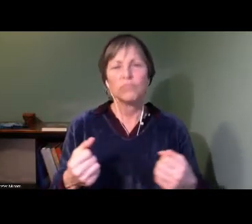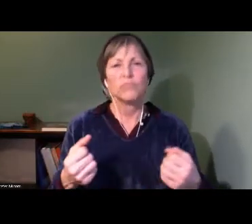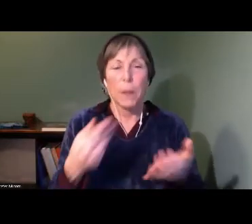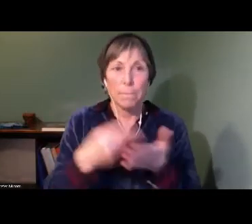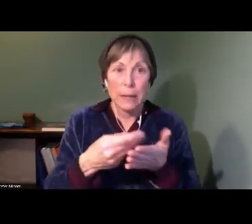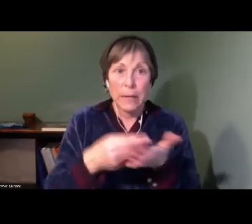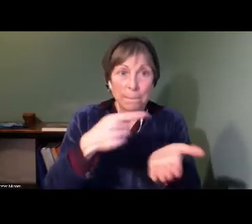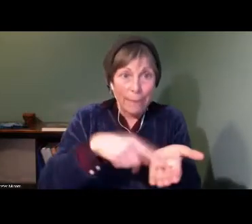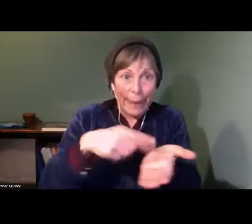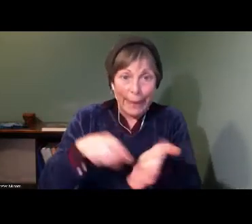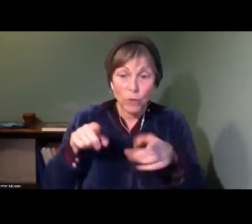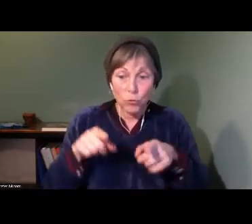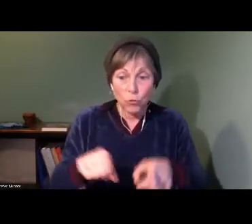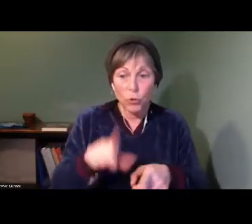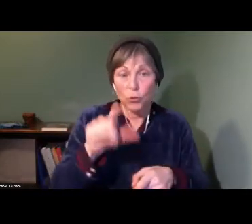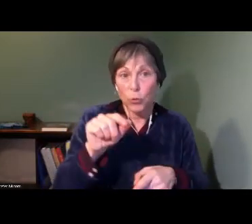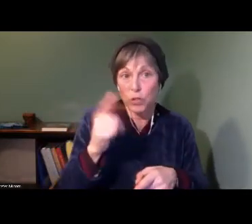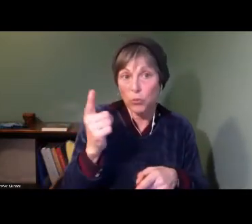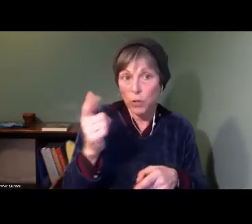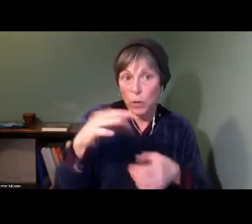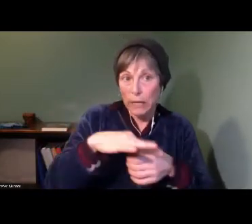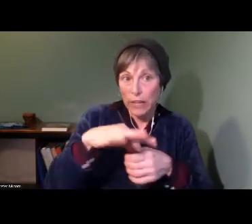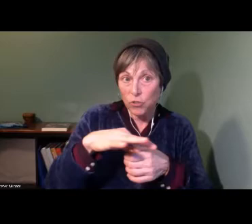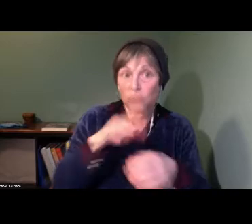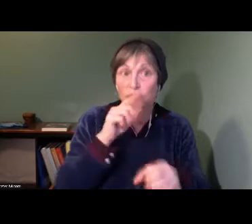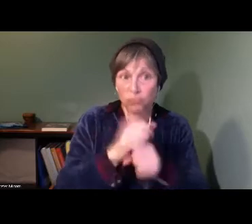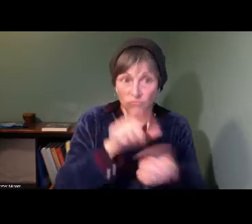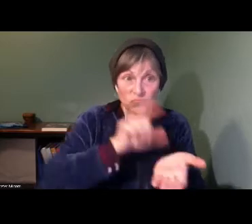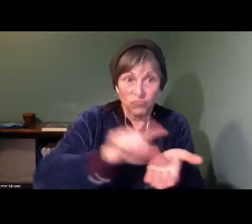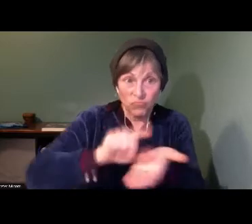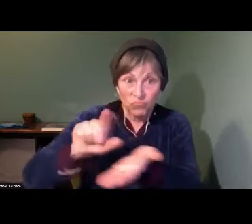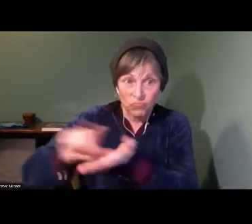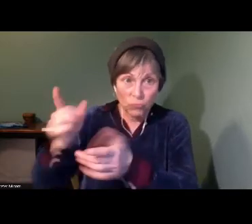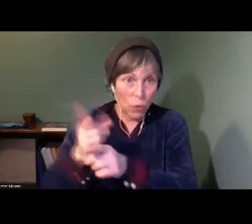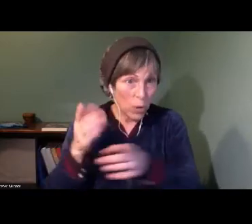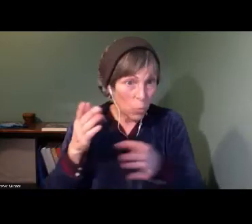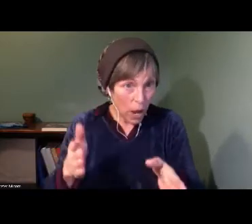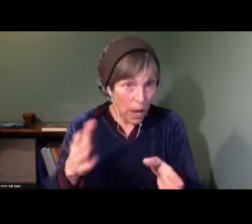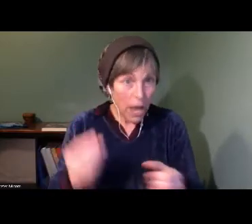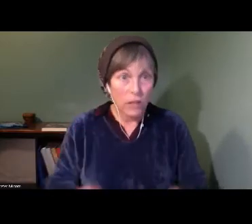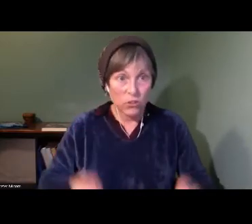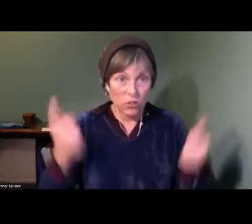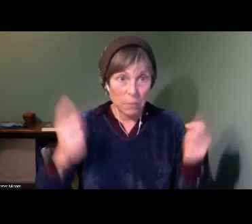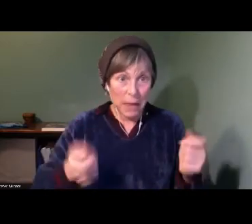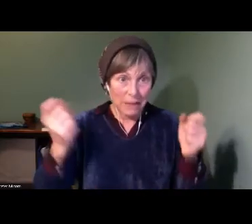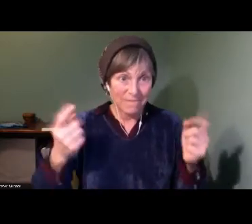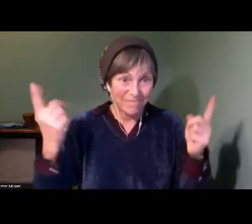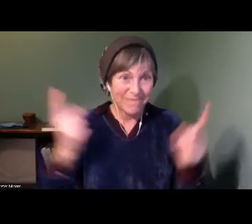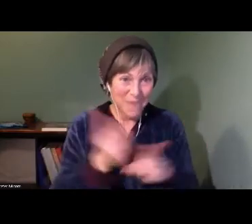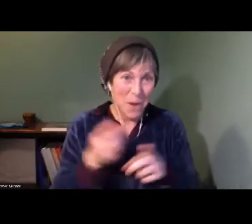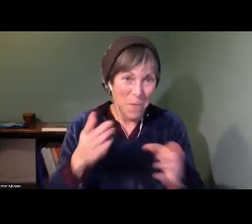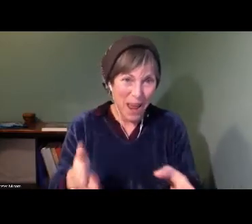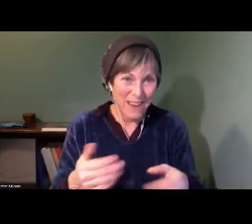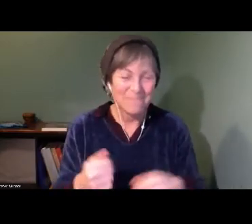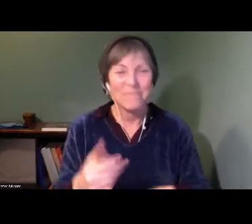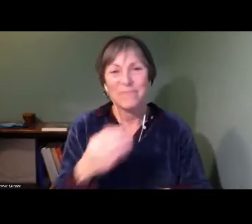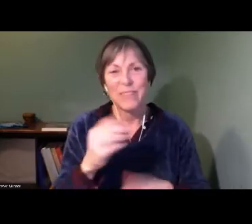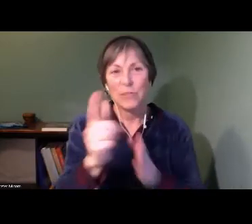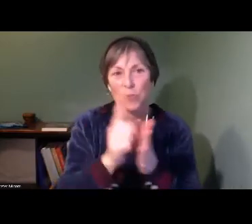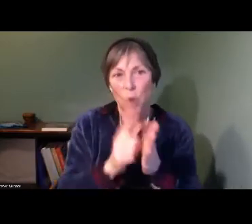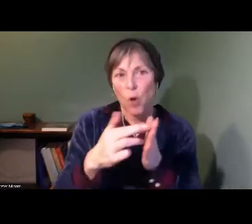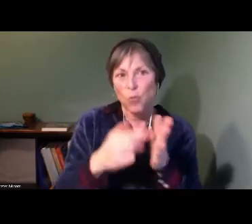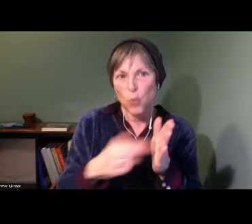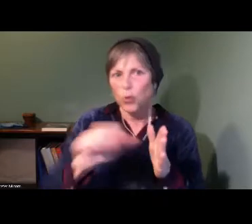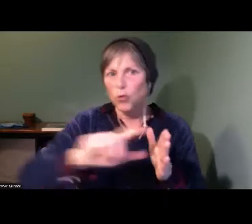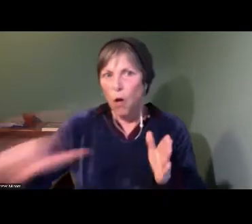paid out during the 2021 election were paid out appropriately and were spent appropriately and that the law and rules were followed by